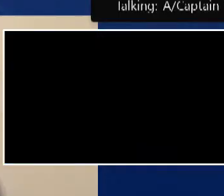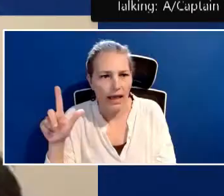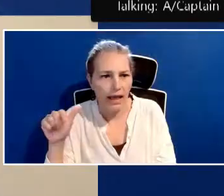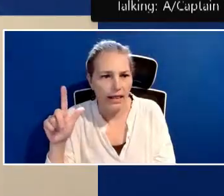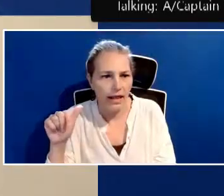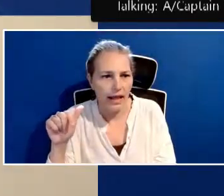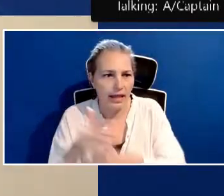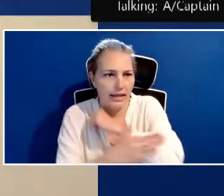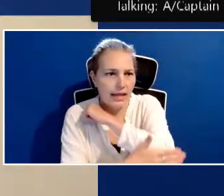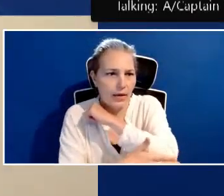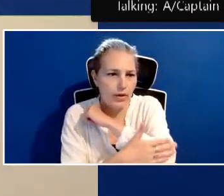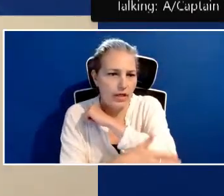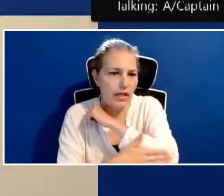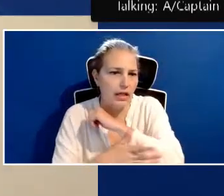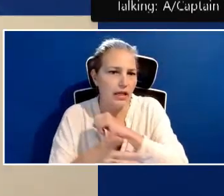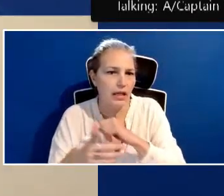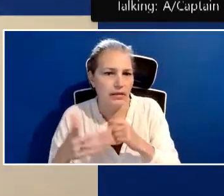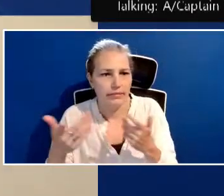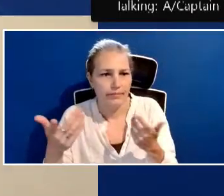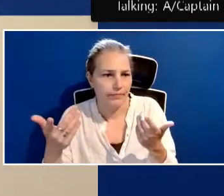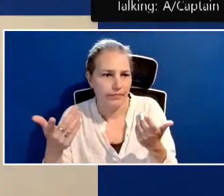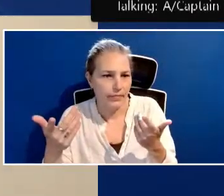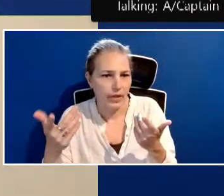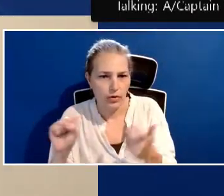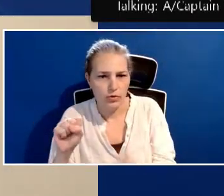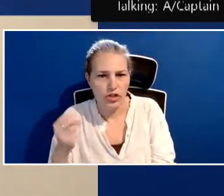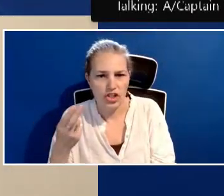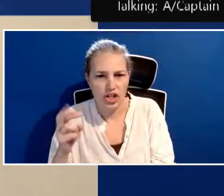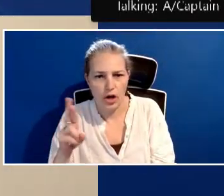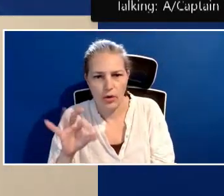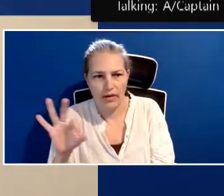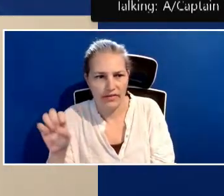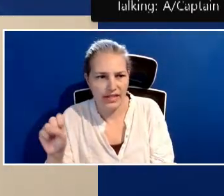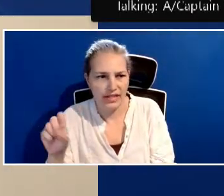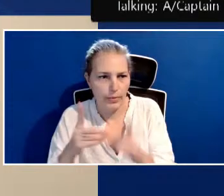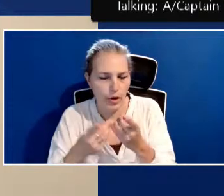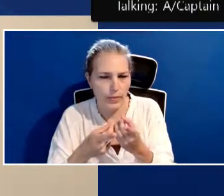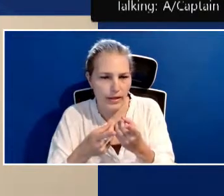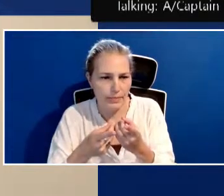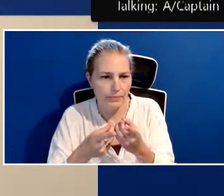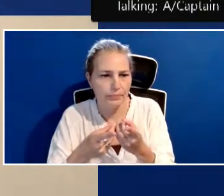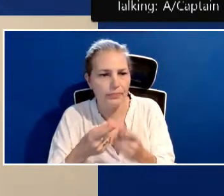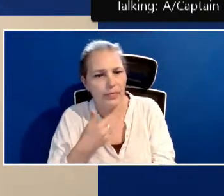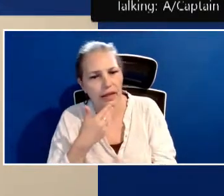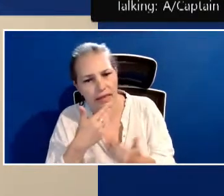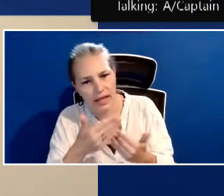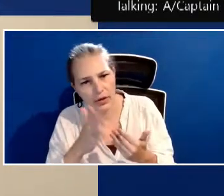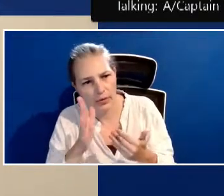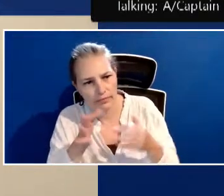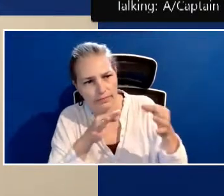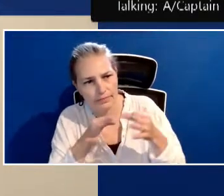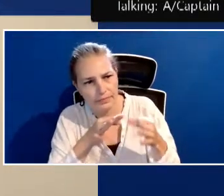thank you. Want to tell you a little bit about the crime stats that are happening in Altadena.